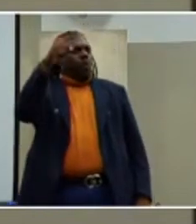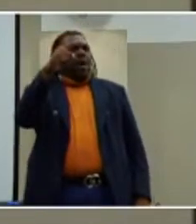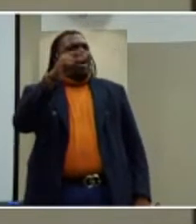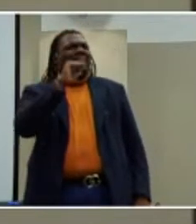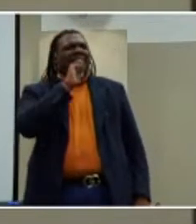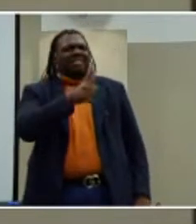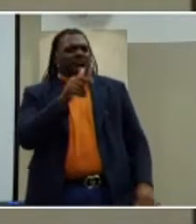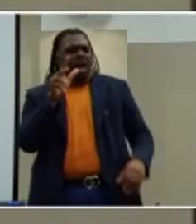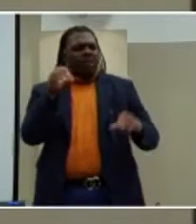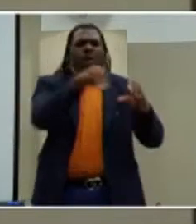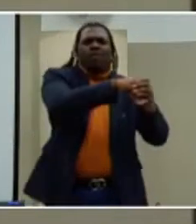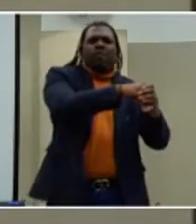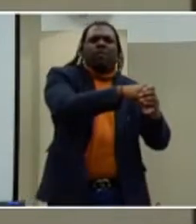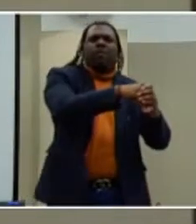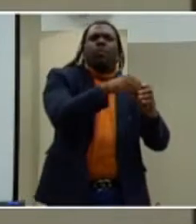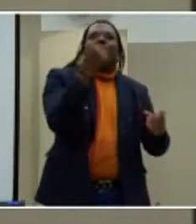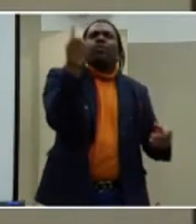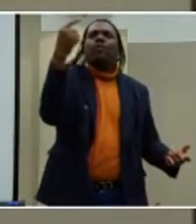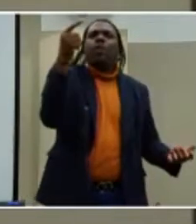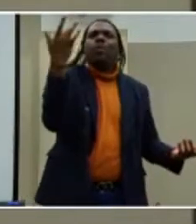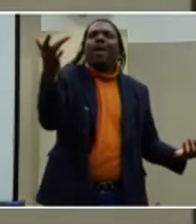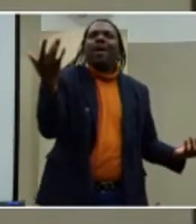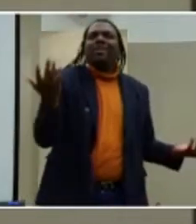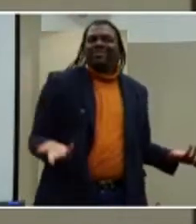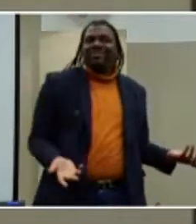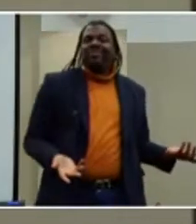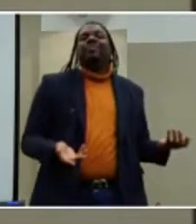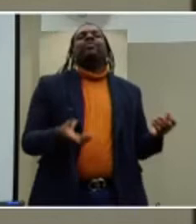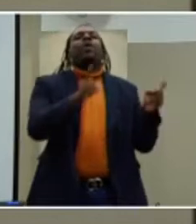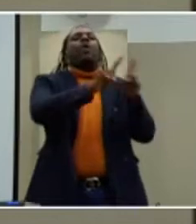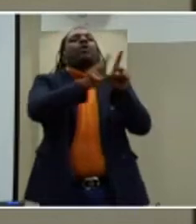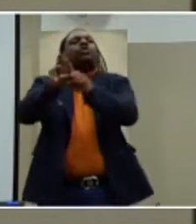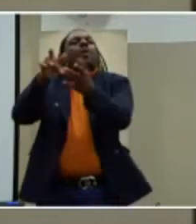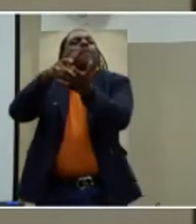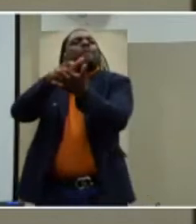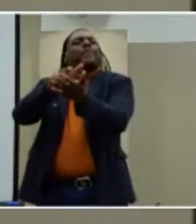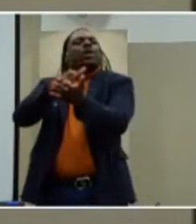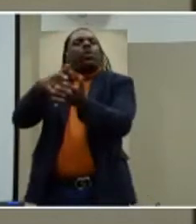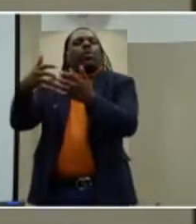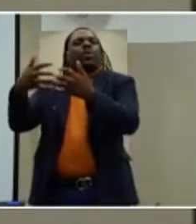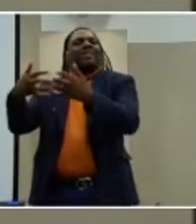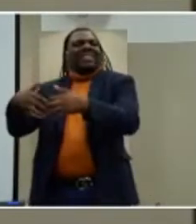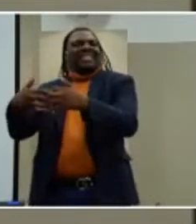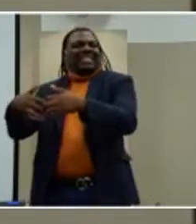been implemented. Also, medical devices